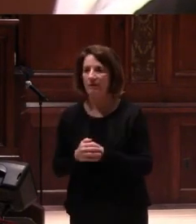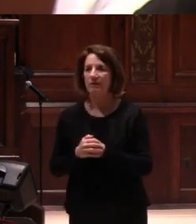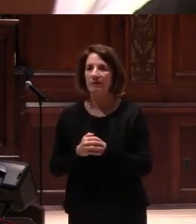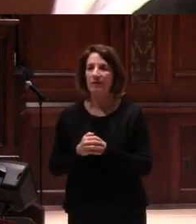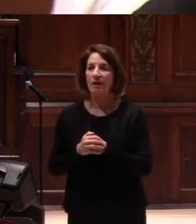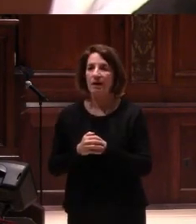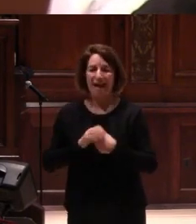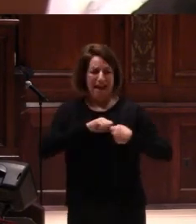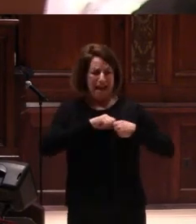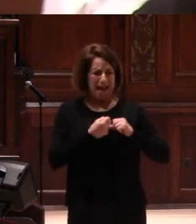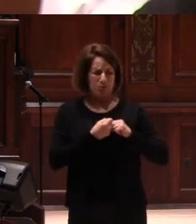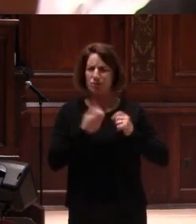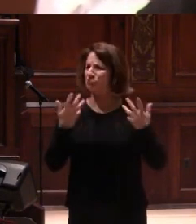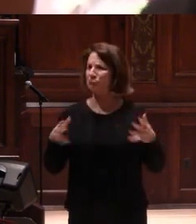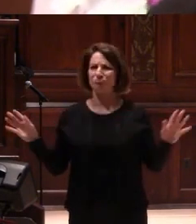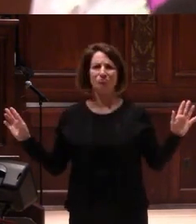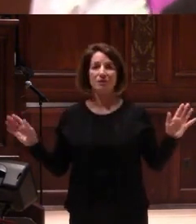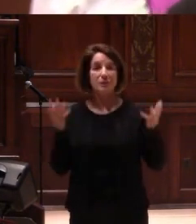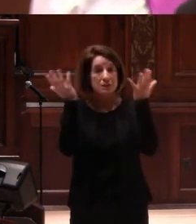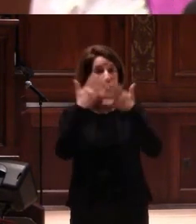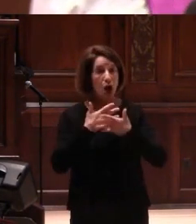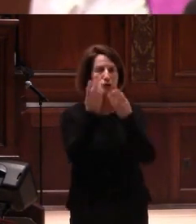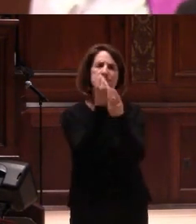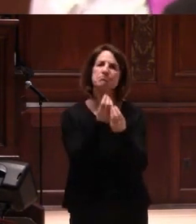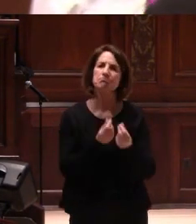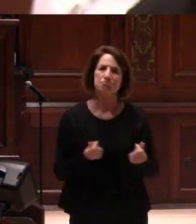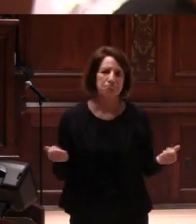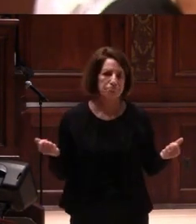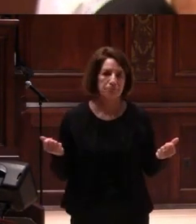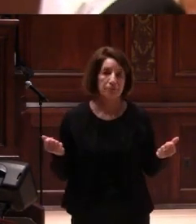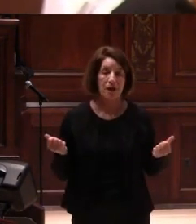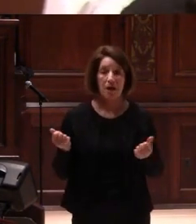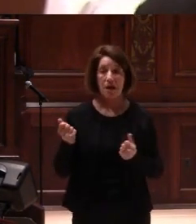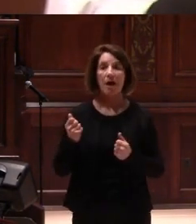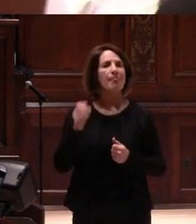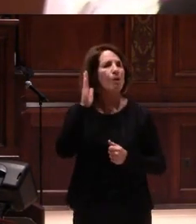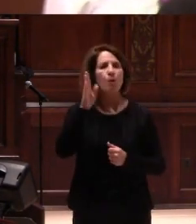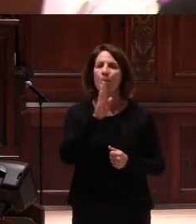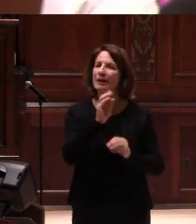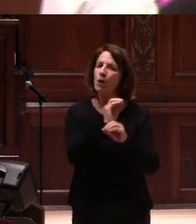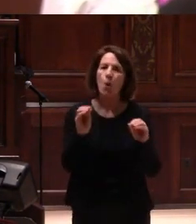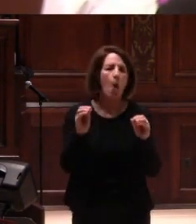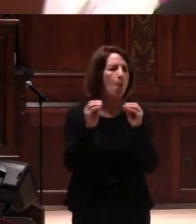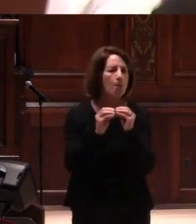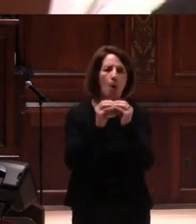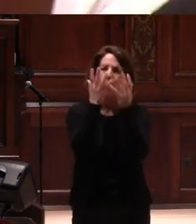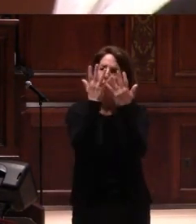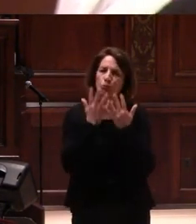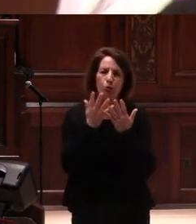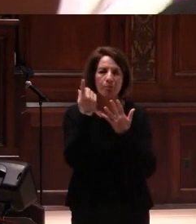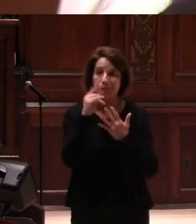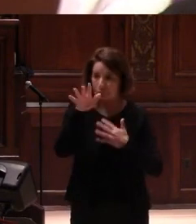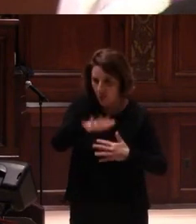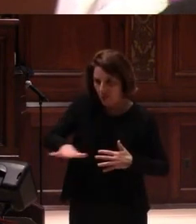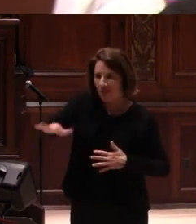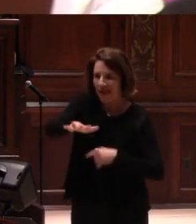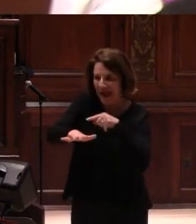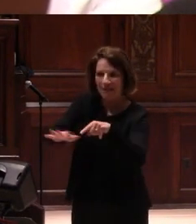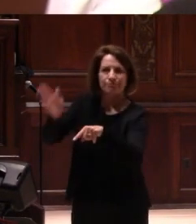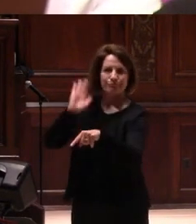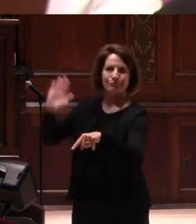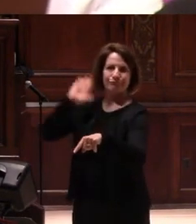wing, darkness has dispelled, for there will be no more gloom for the land that was in